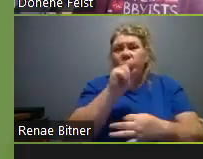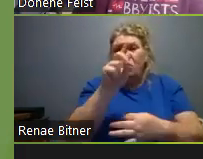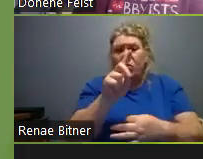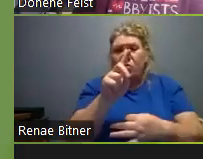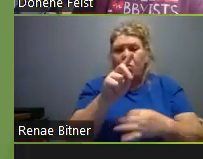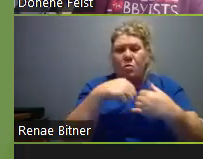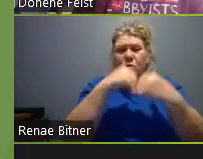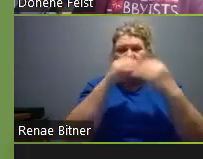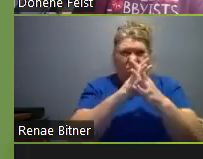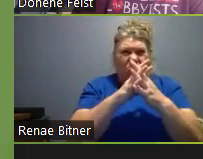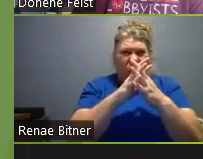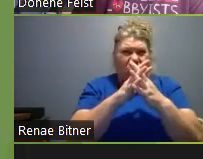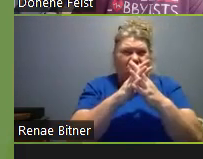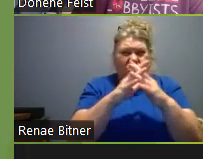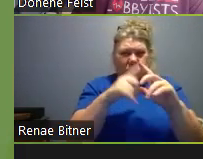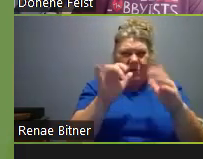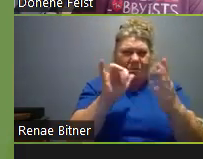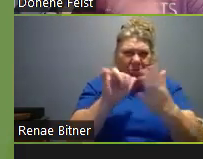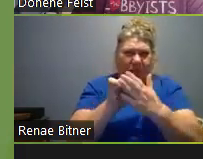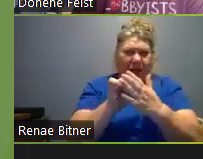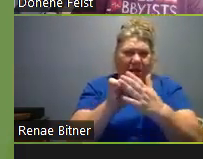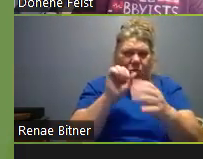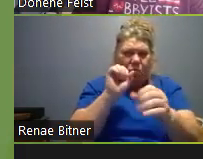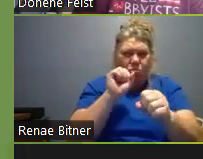born um, out of that